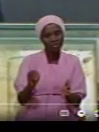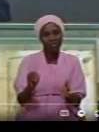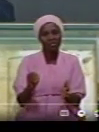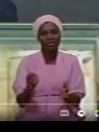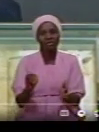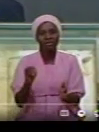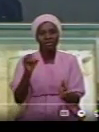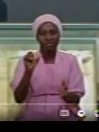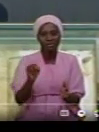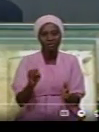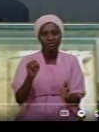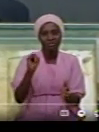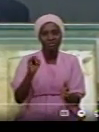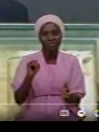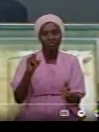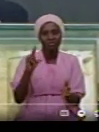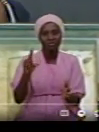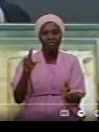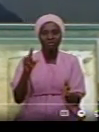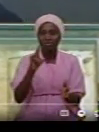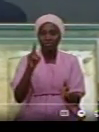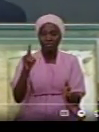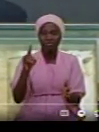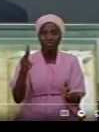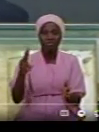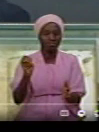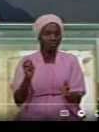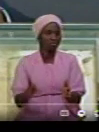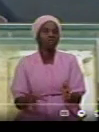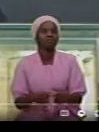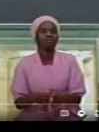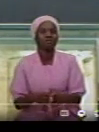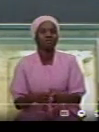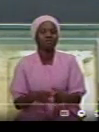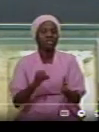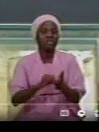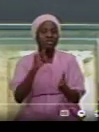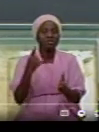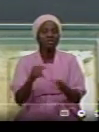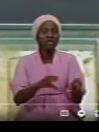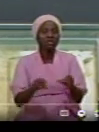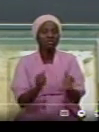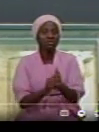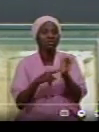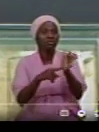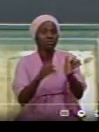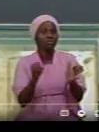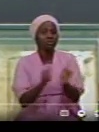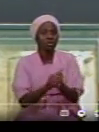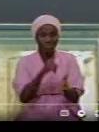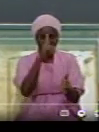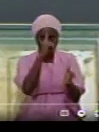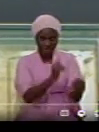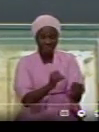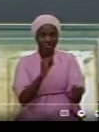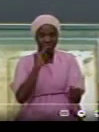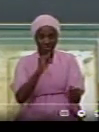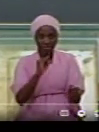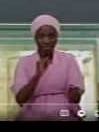silver. It's the action that shows that the faith is alive.